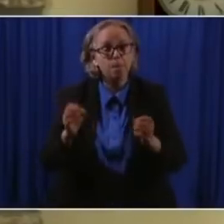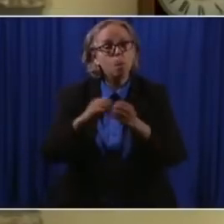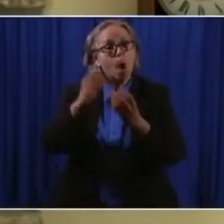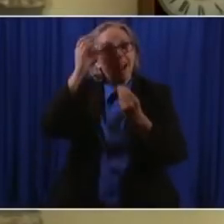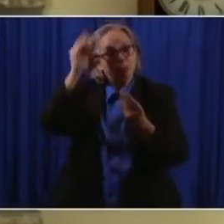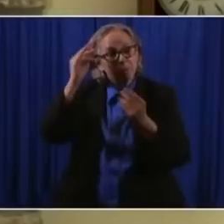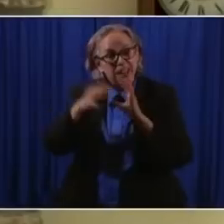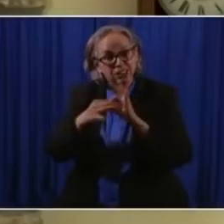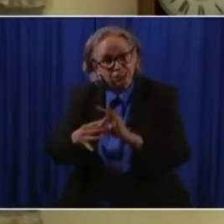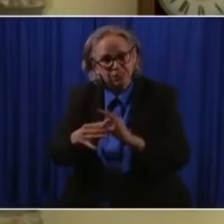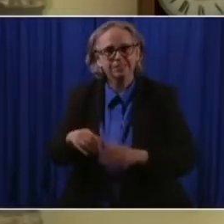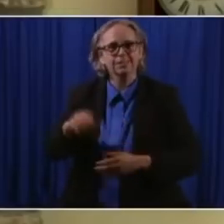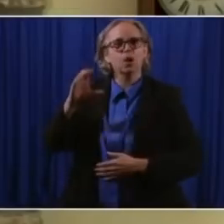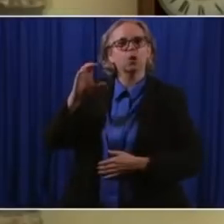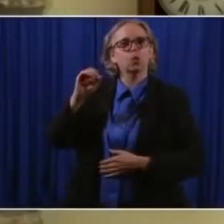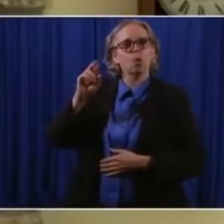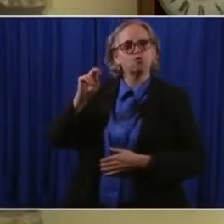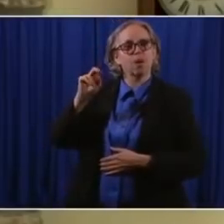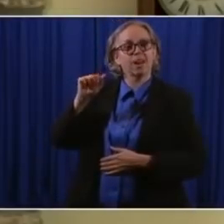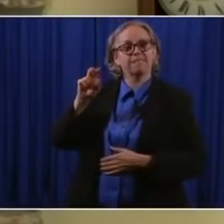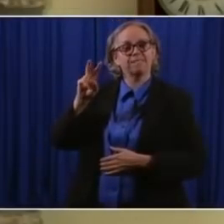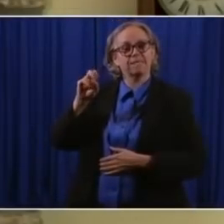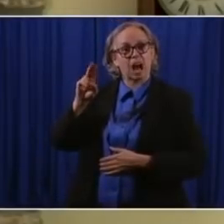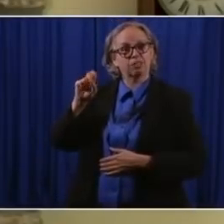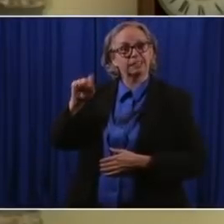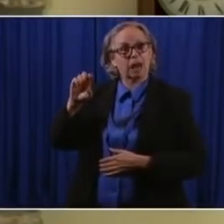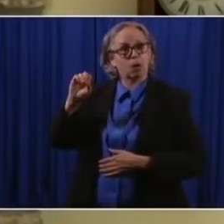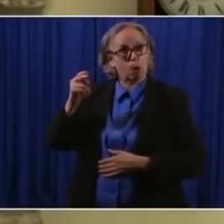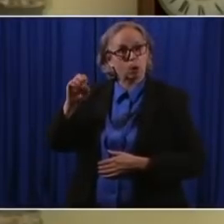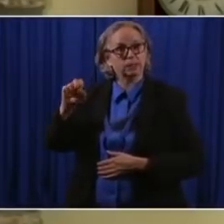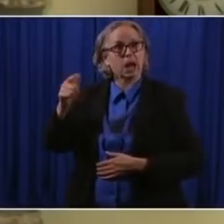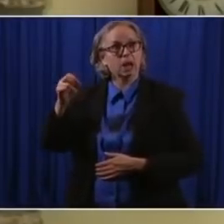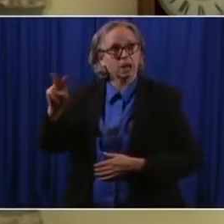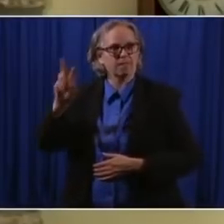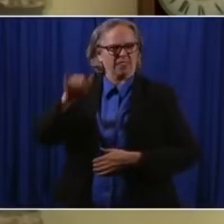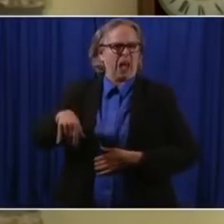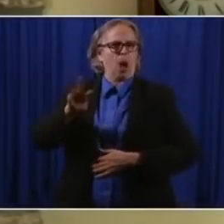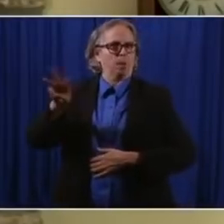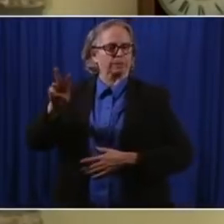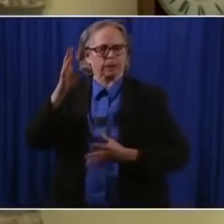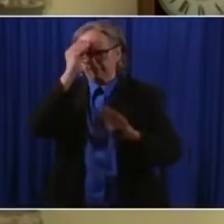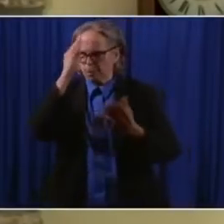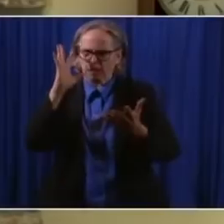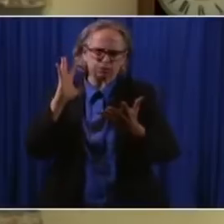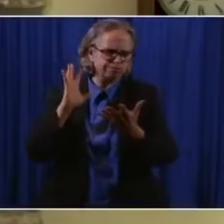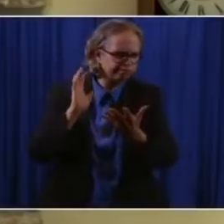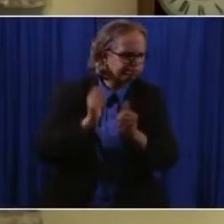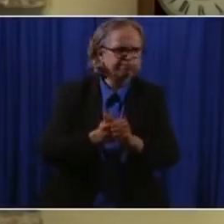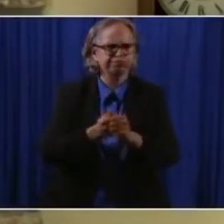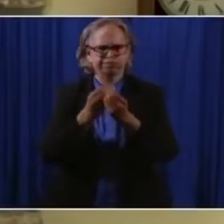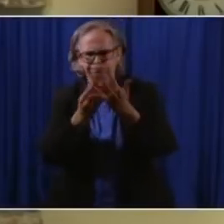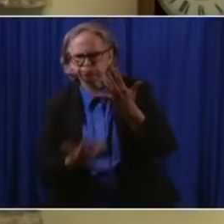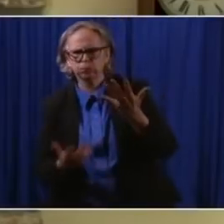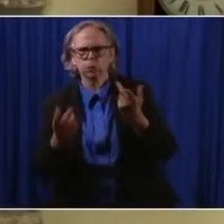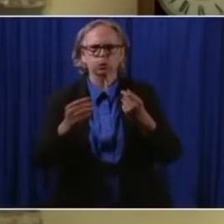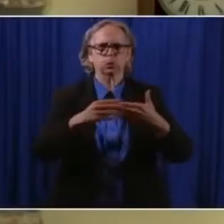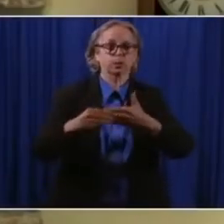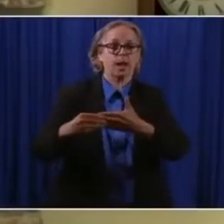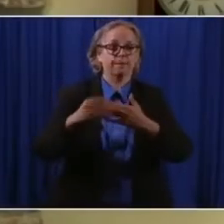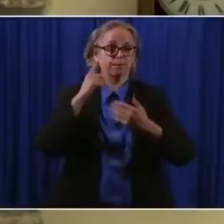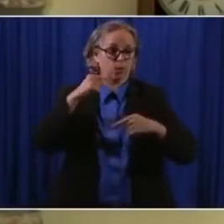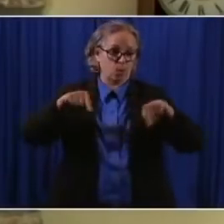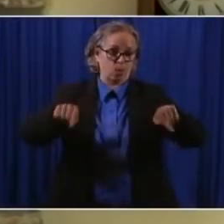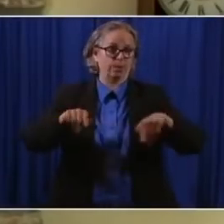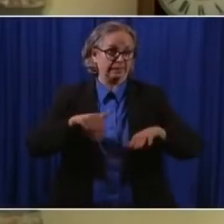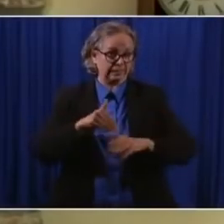coronavirus.ohio.gov. Let me talk for a moment about assisted living testing. We've been